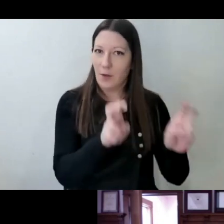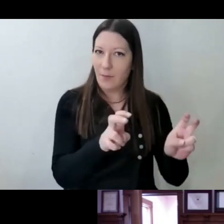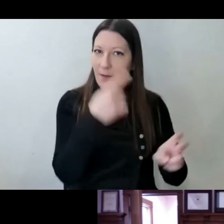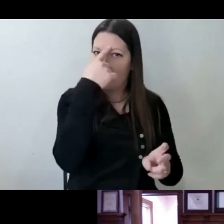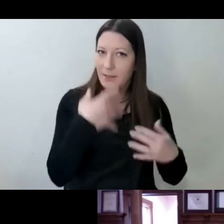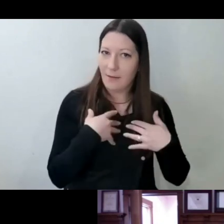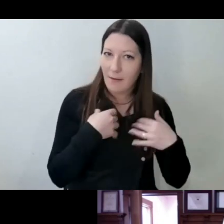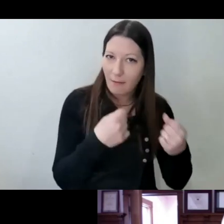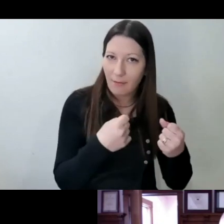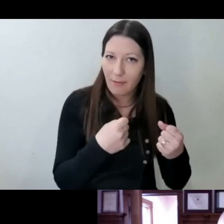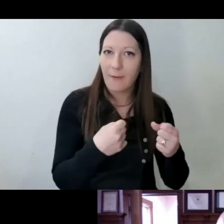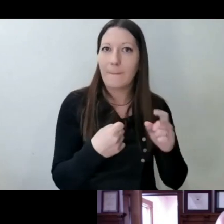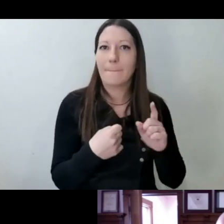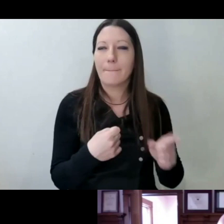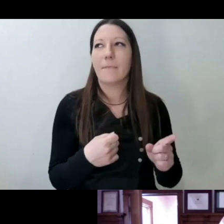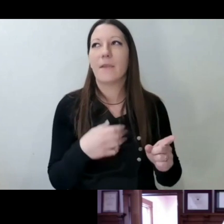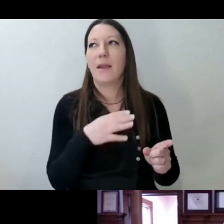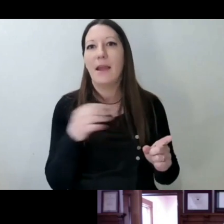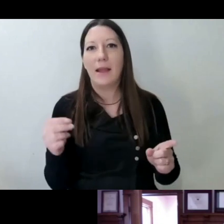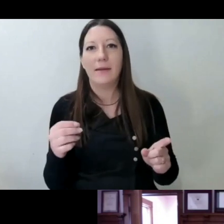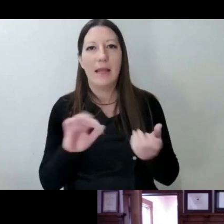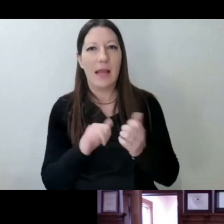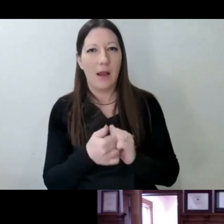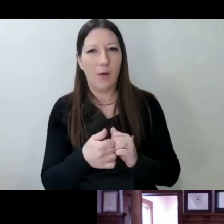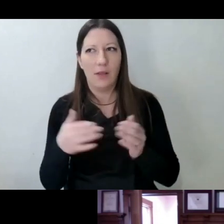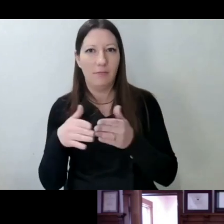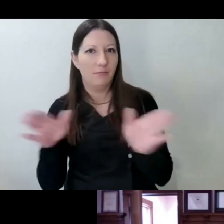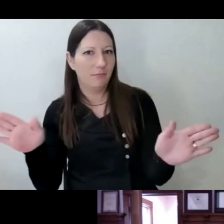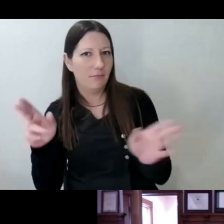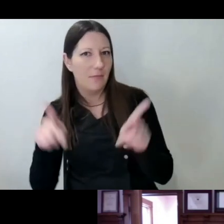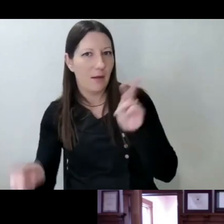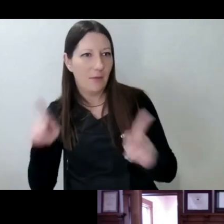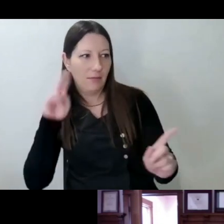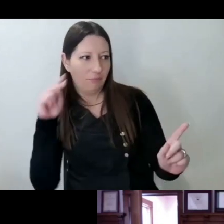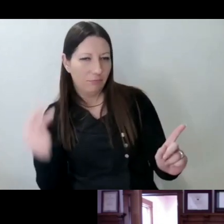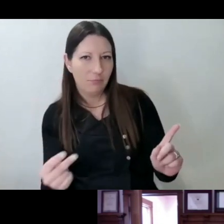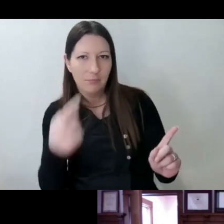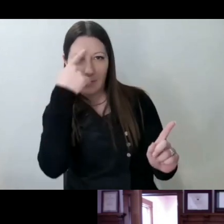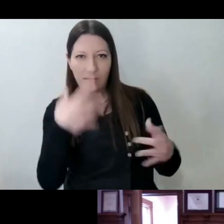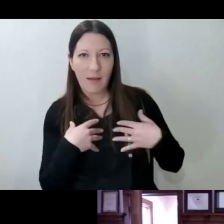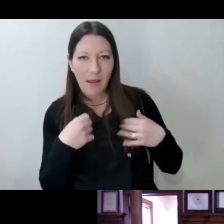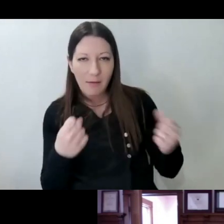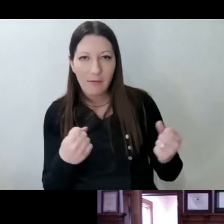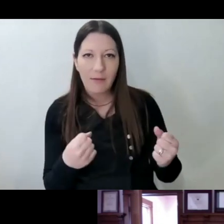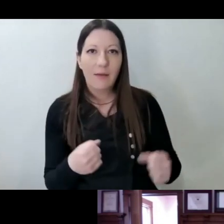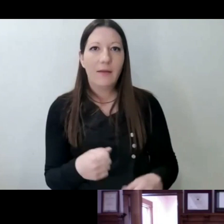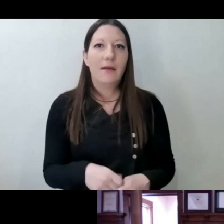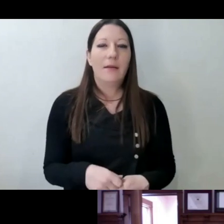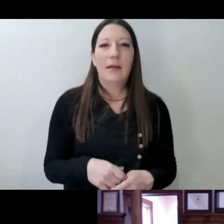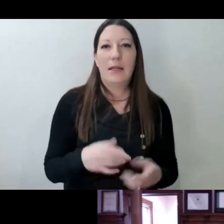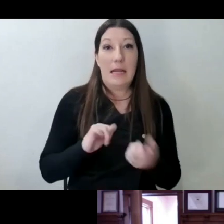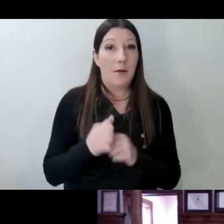experiences are viewed by the mainstream, how communities are coming together around various types of media to kind of offer these different means of